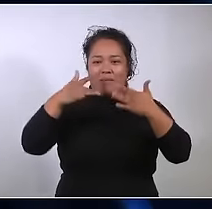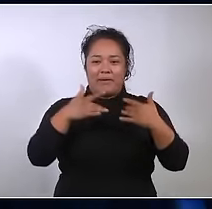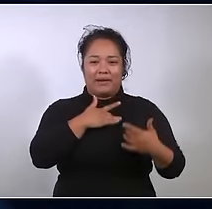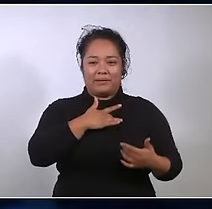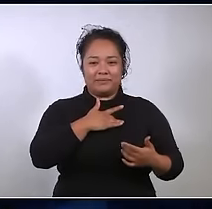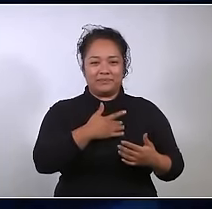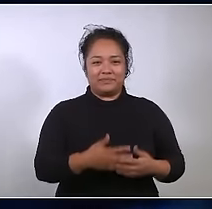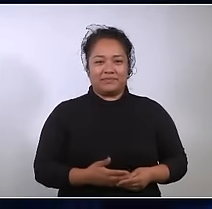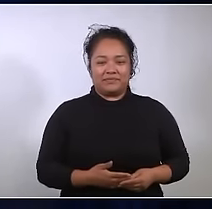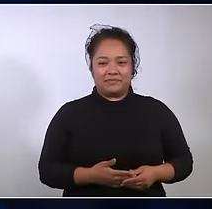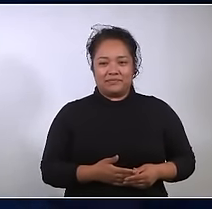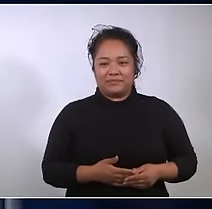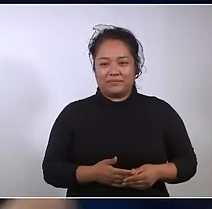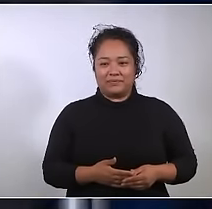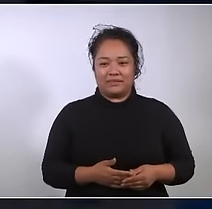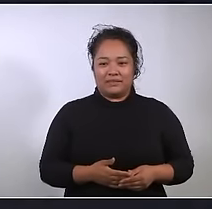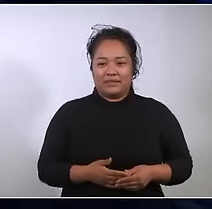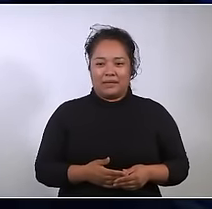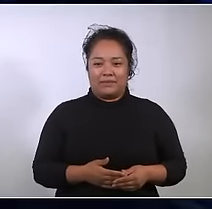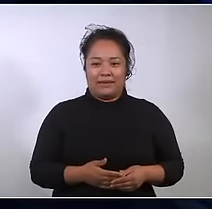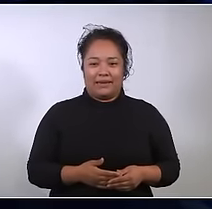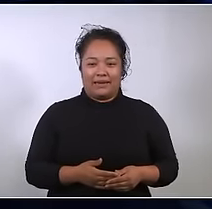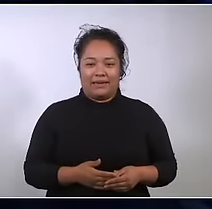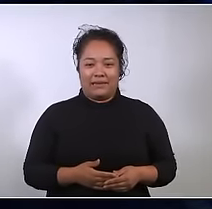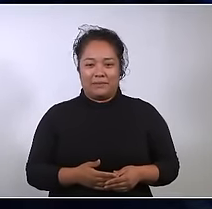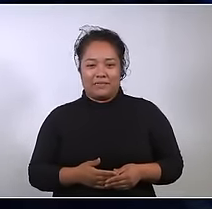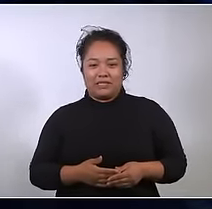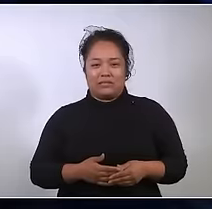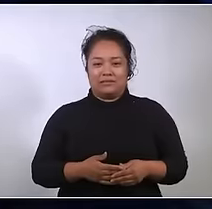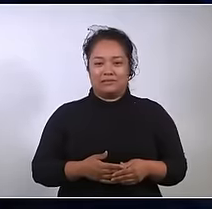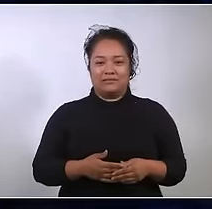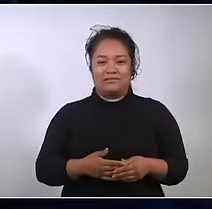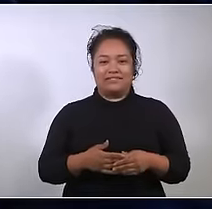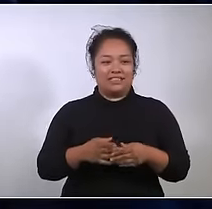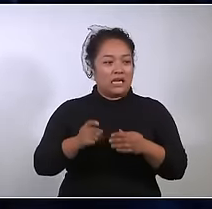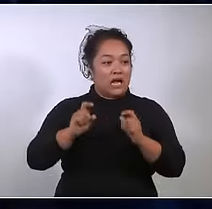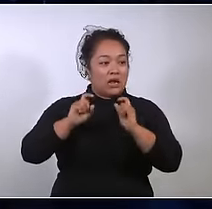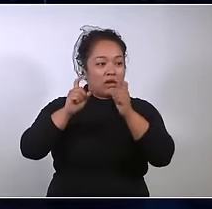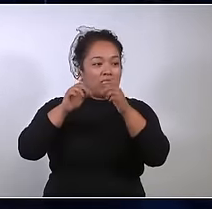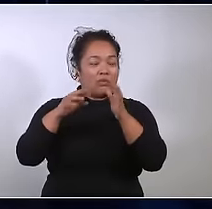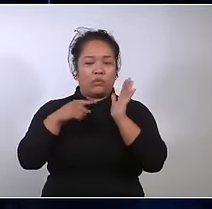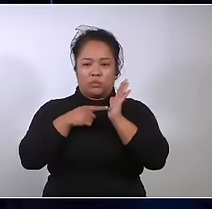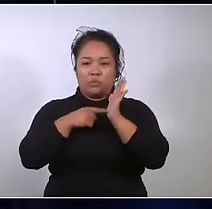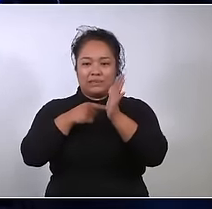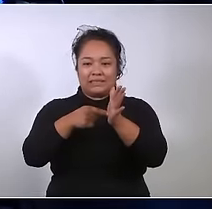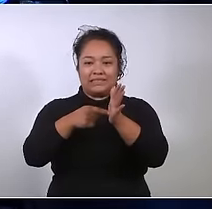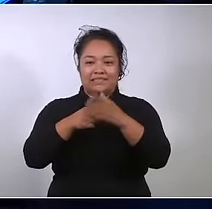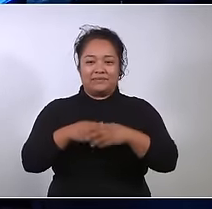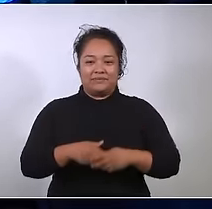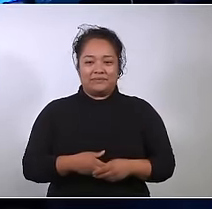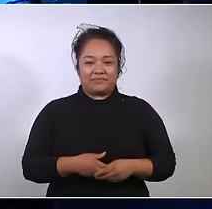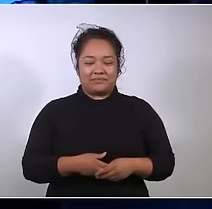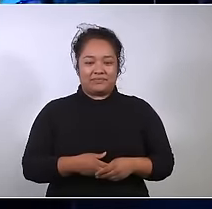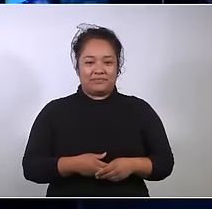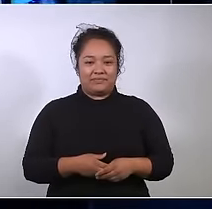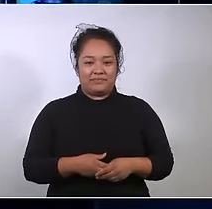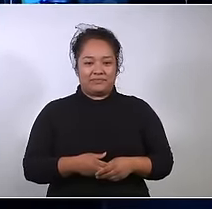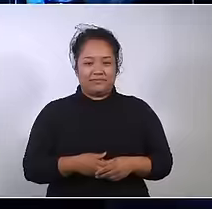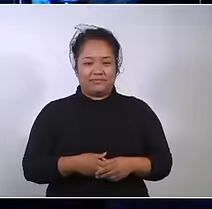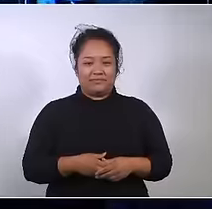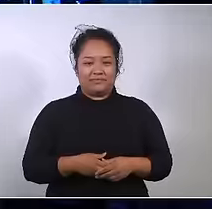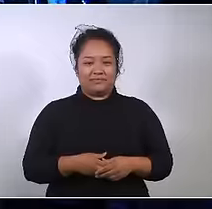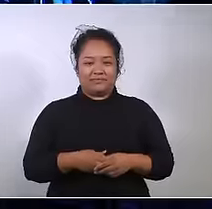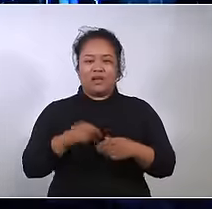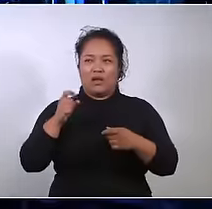con todo mi corazón. I'm going to give, Lord, voy a dar, Señor, as a representation, como una representación, of what